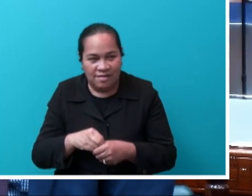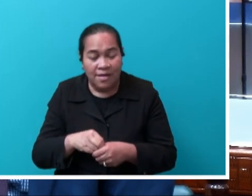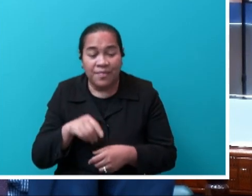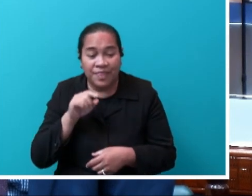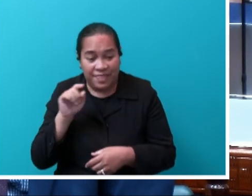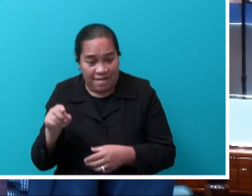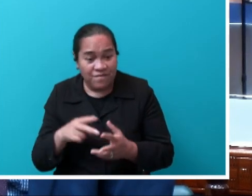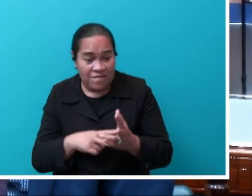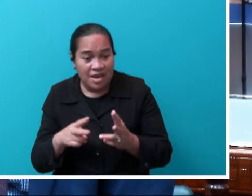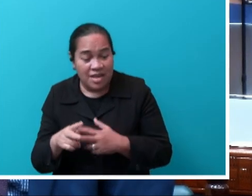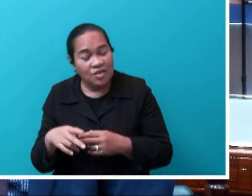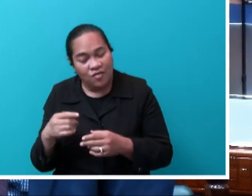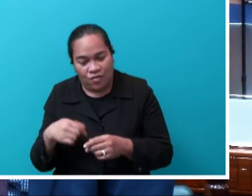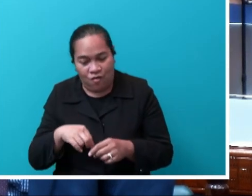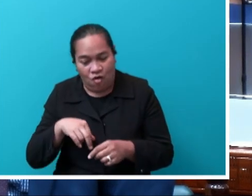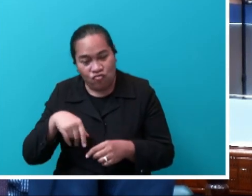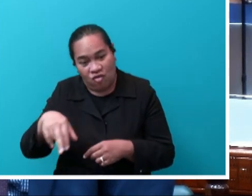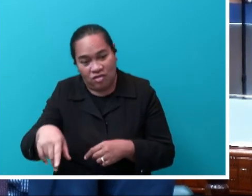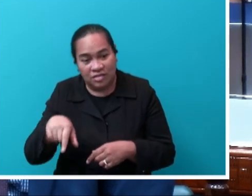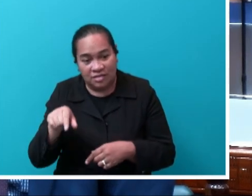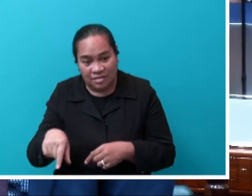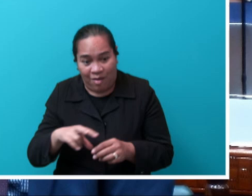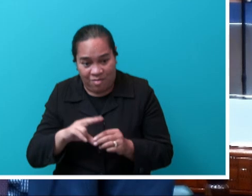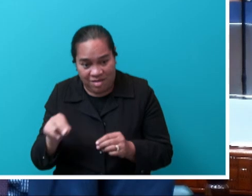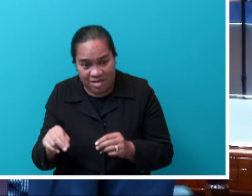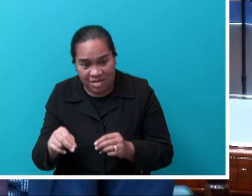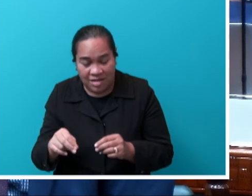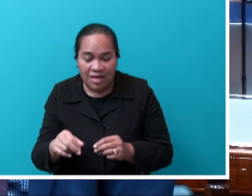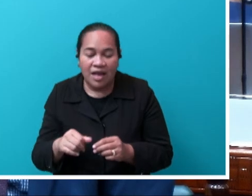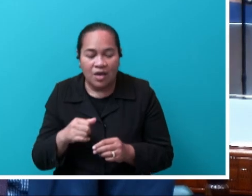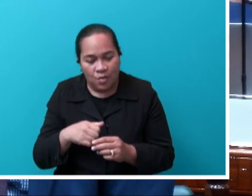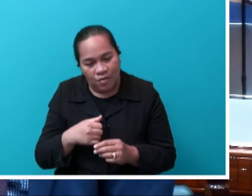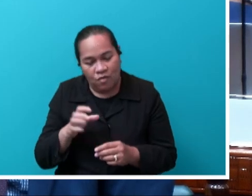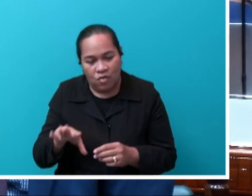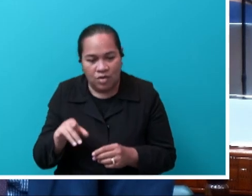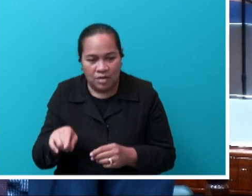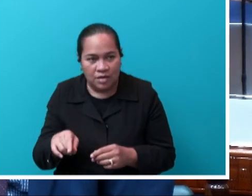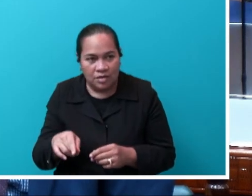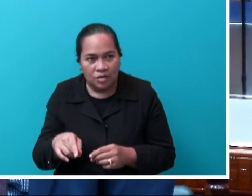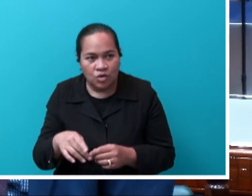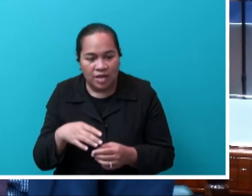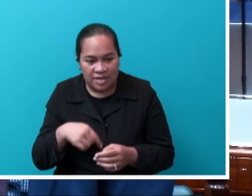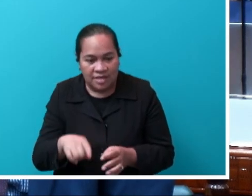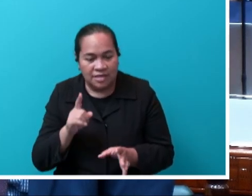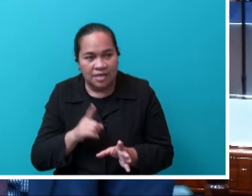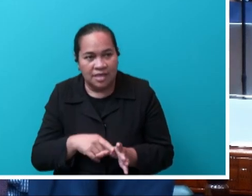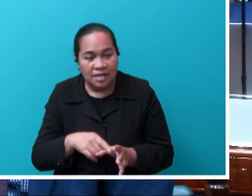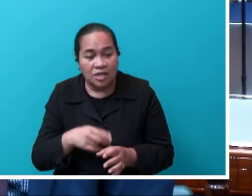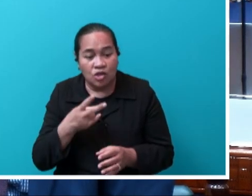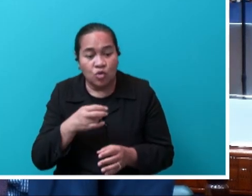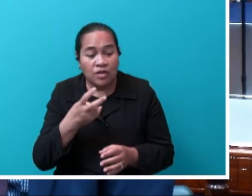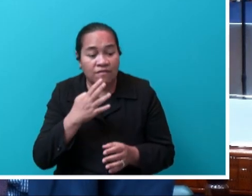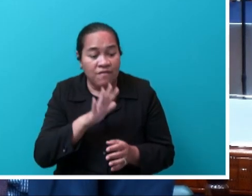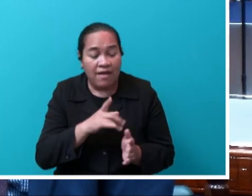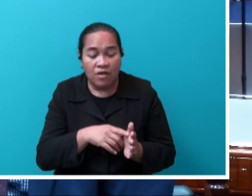Nasovotava village crossing in the FRA's forward works for the next financial year, specifically